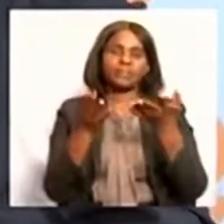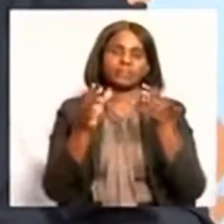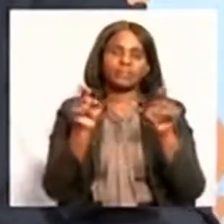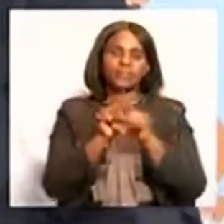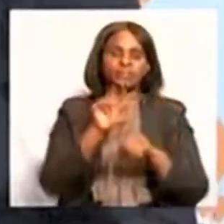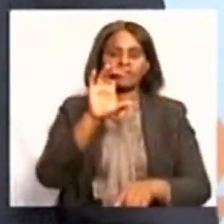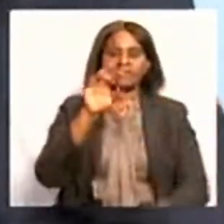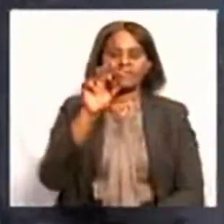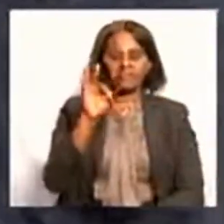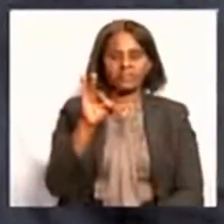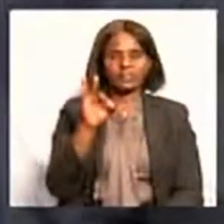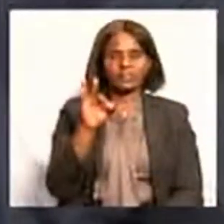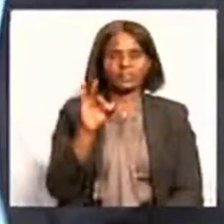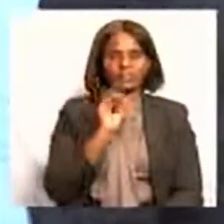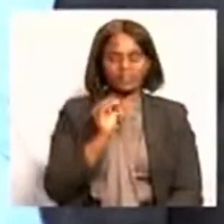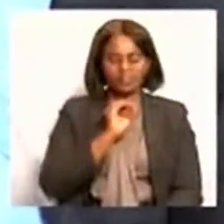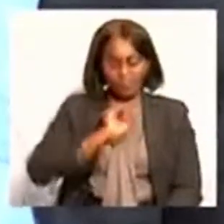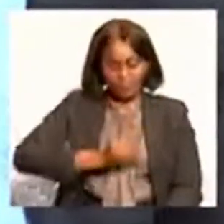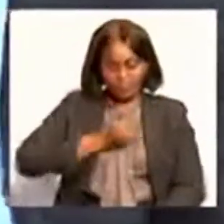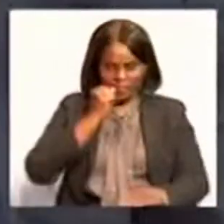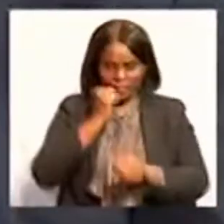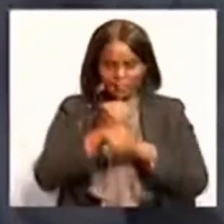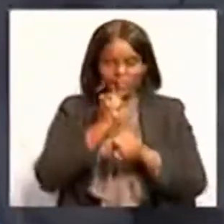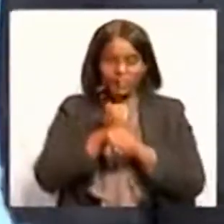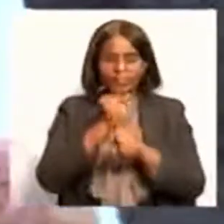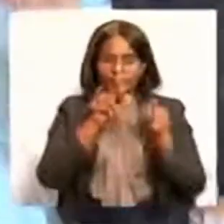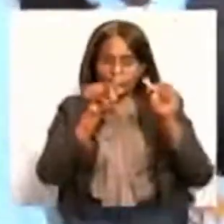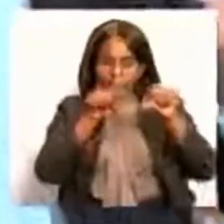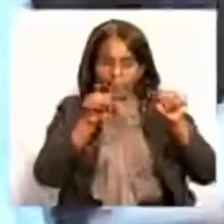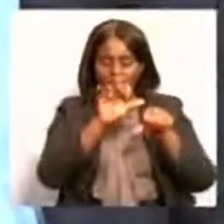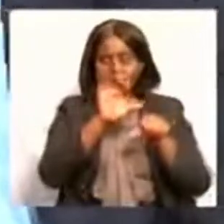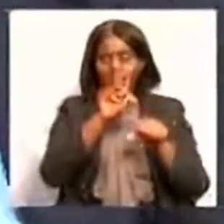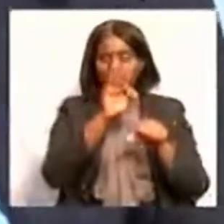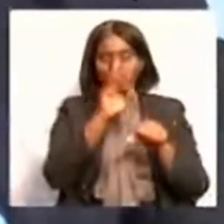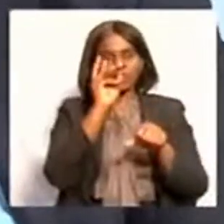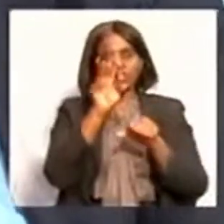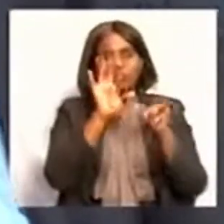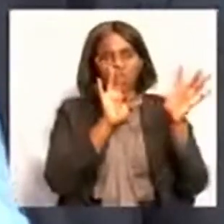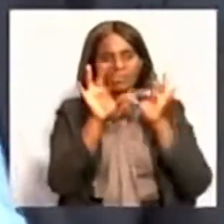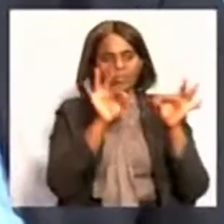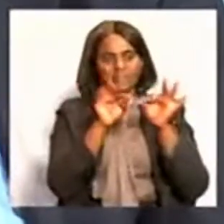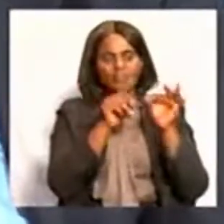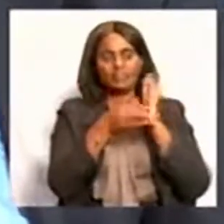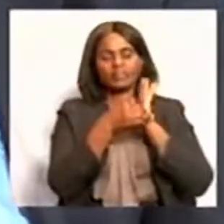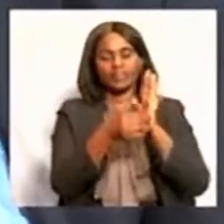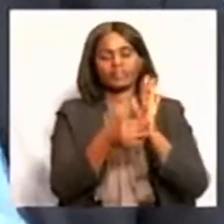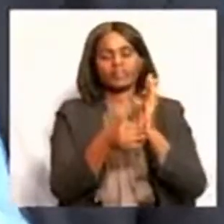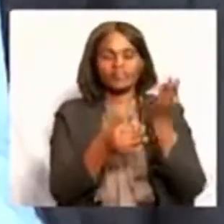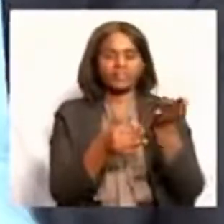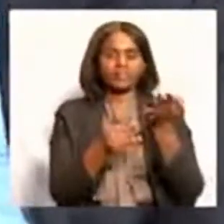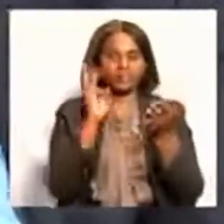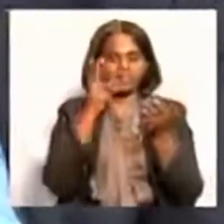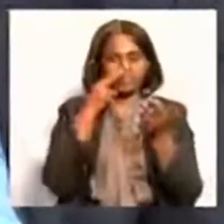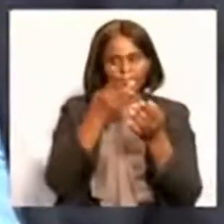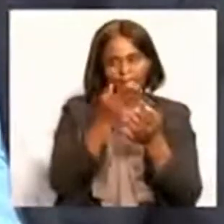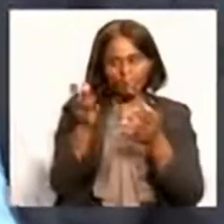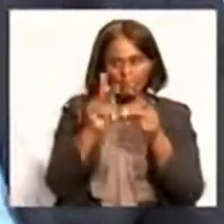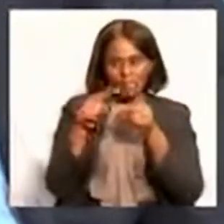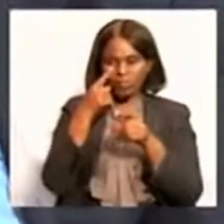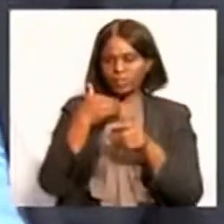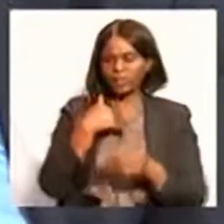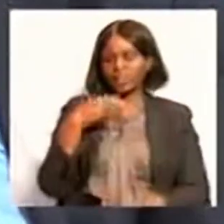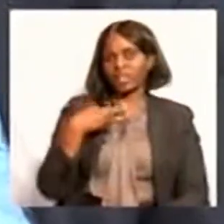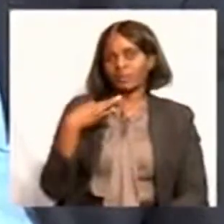CDF. So our role when it comes to audit CDF, we'll pick that act, the CDF guidelines. We'll look at the people who have